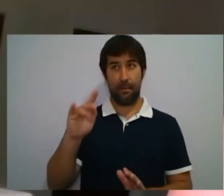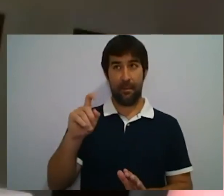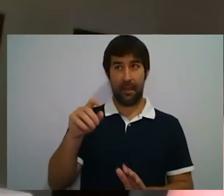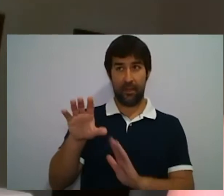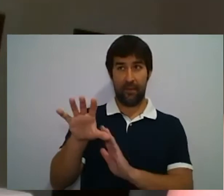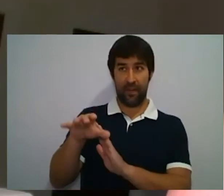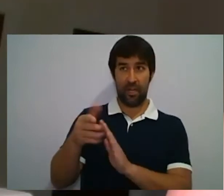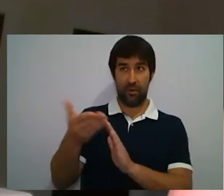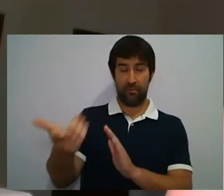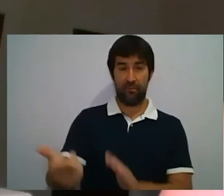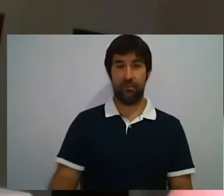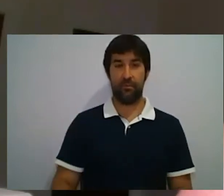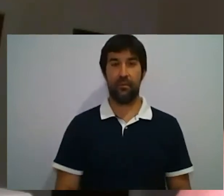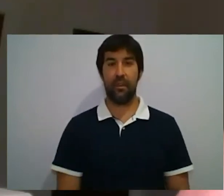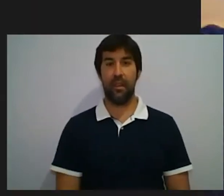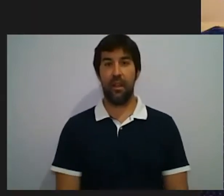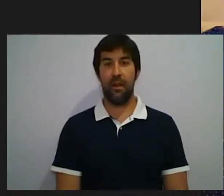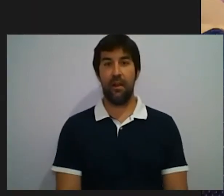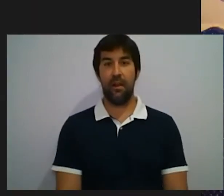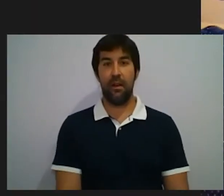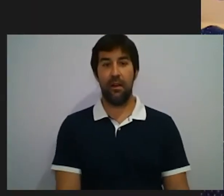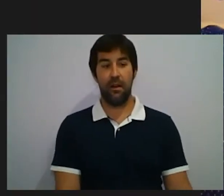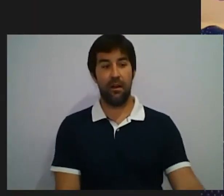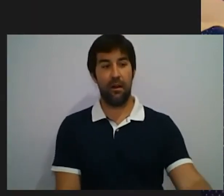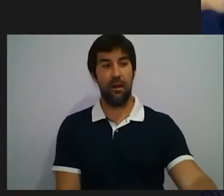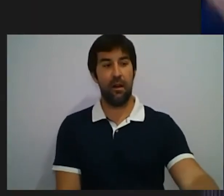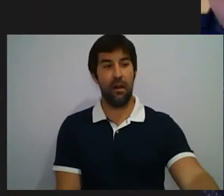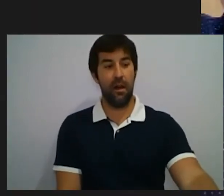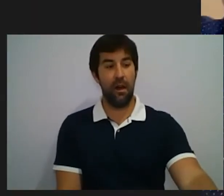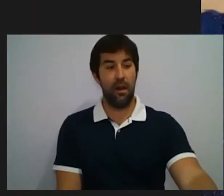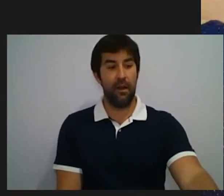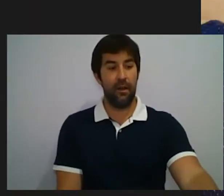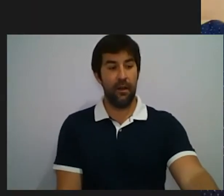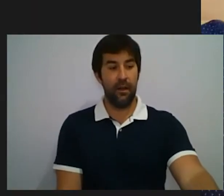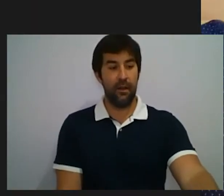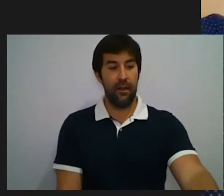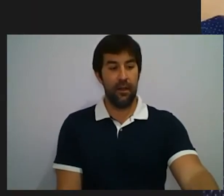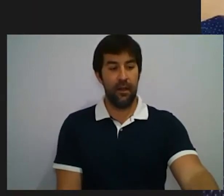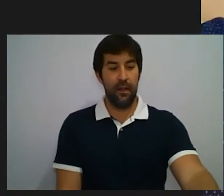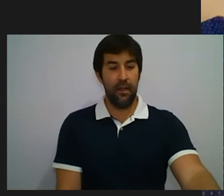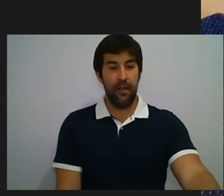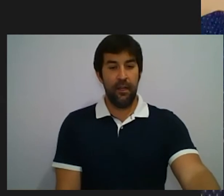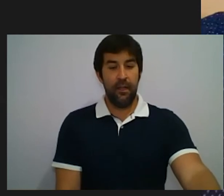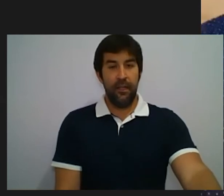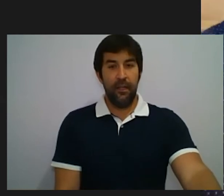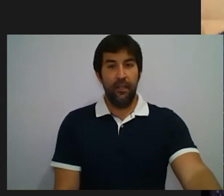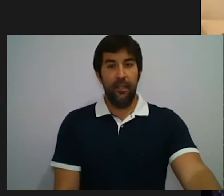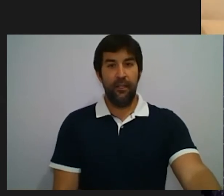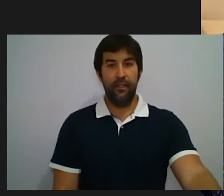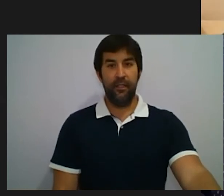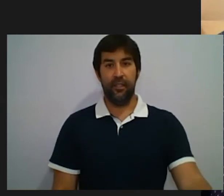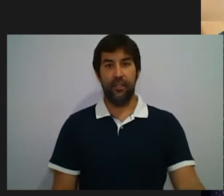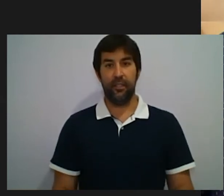to resurface over 65 miles of streets. So that can vary, but in even the